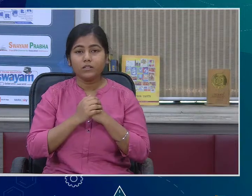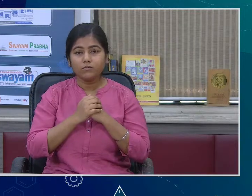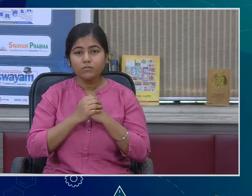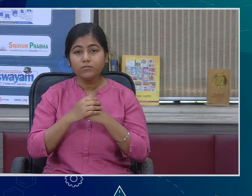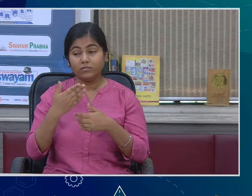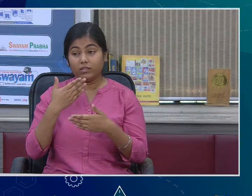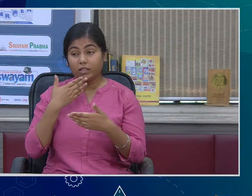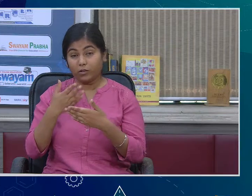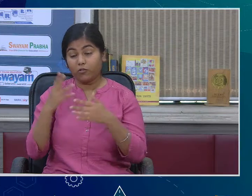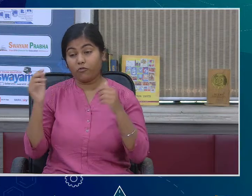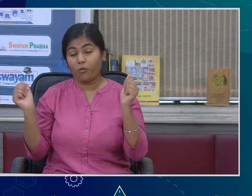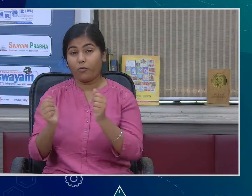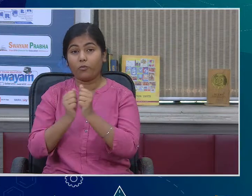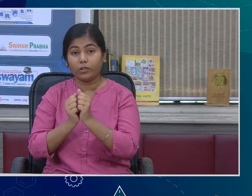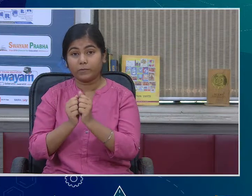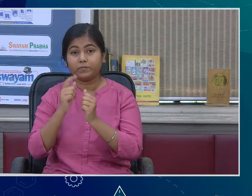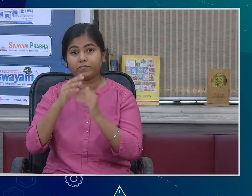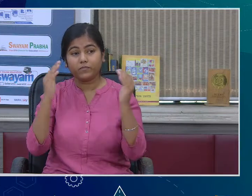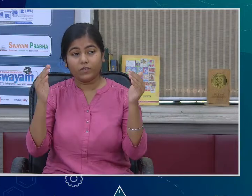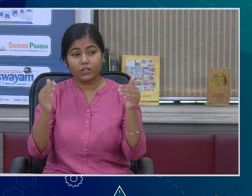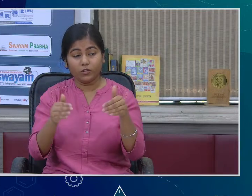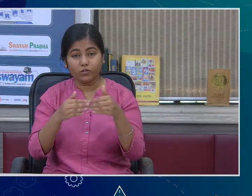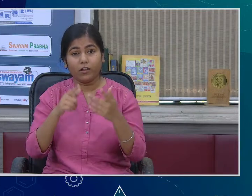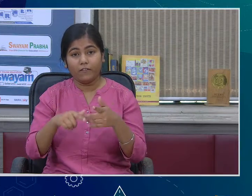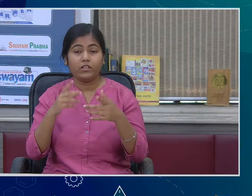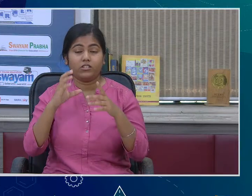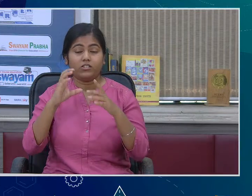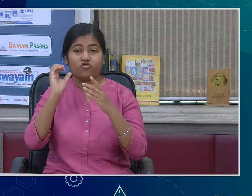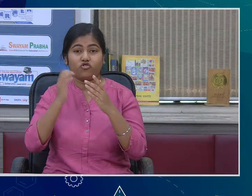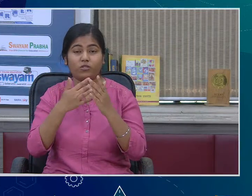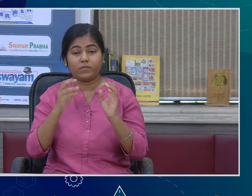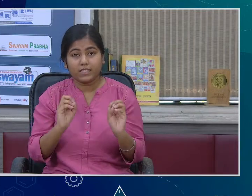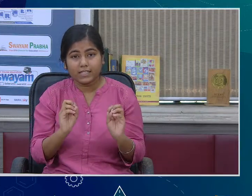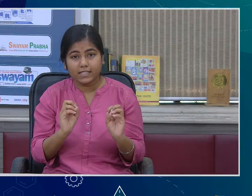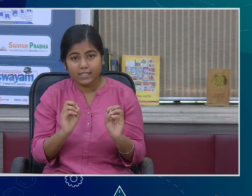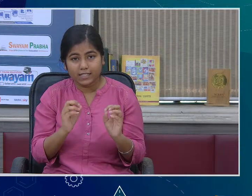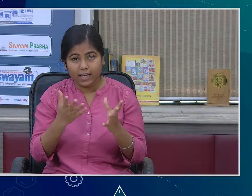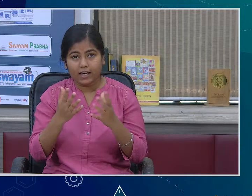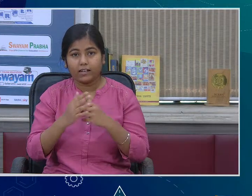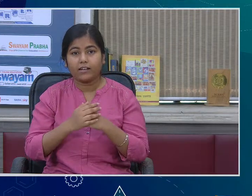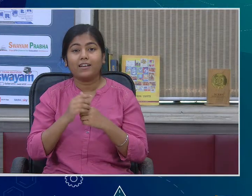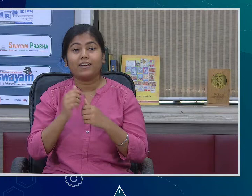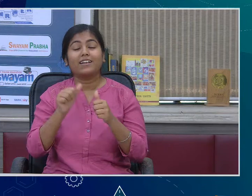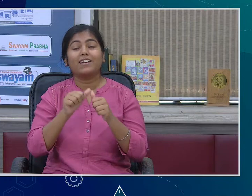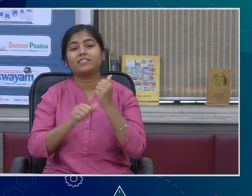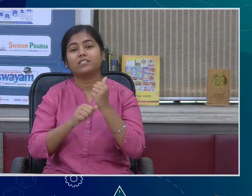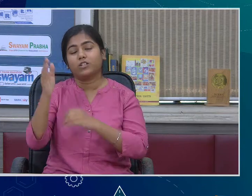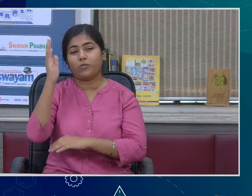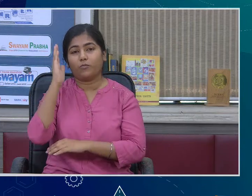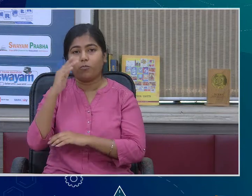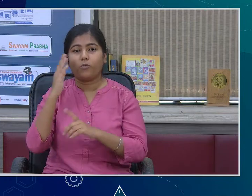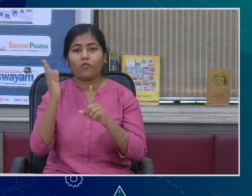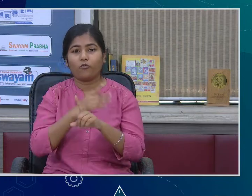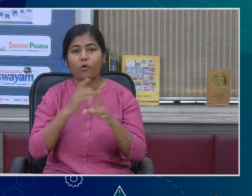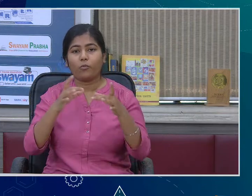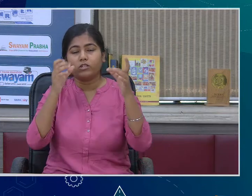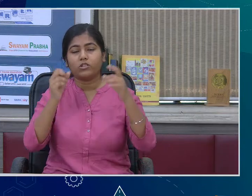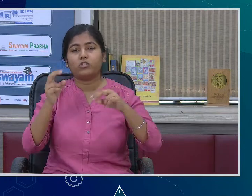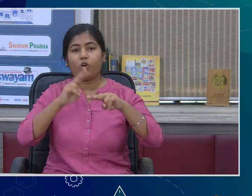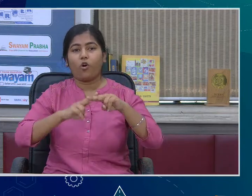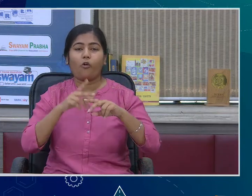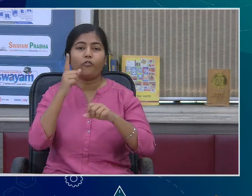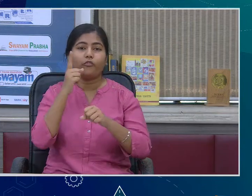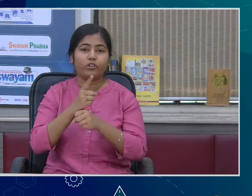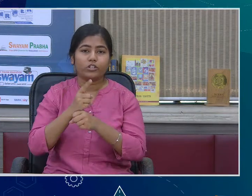for being with us. I'll just introduce you and then we'll begin this chapter. She is an assistant professor from Institute of